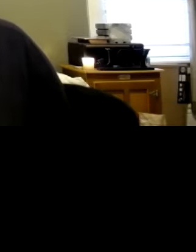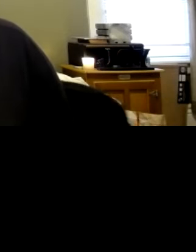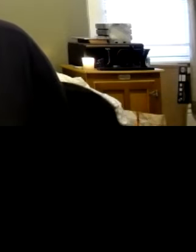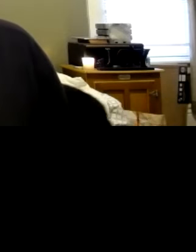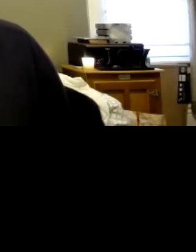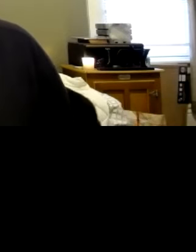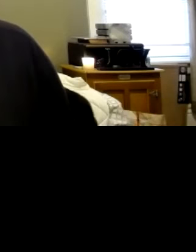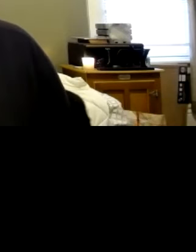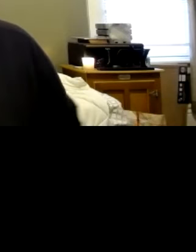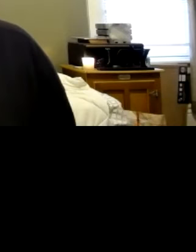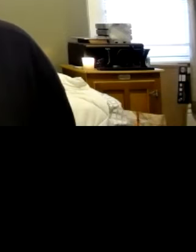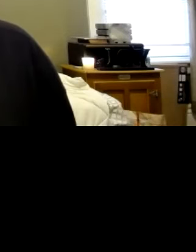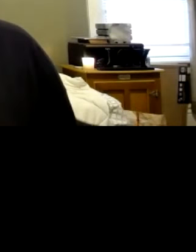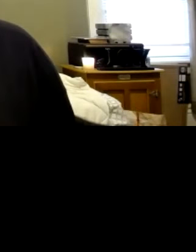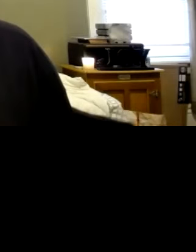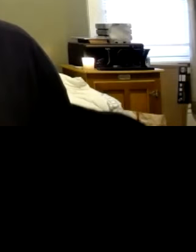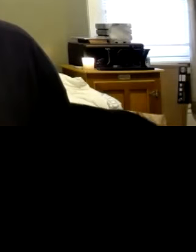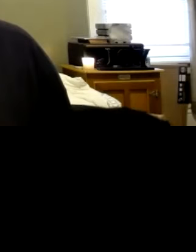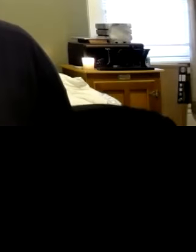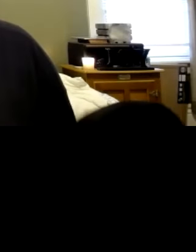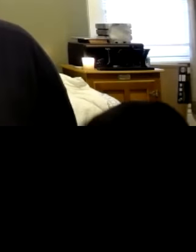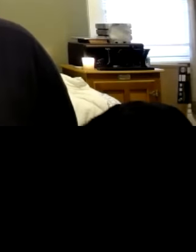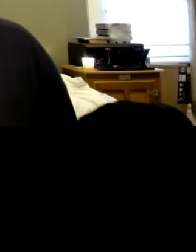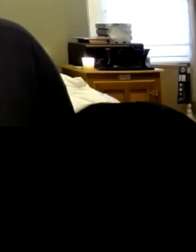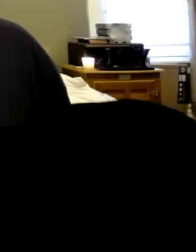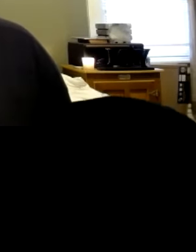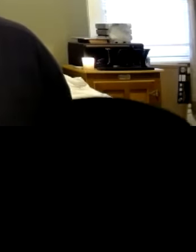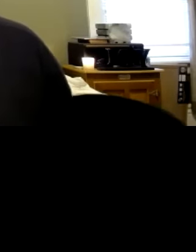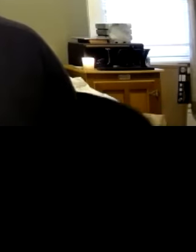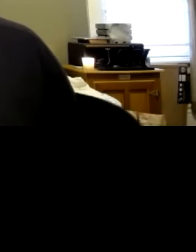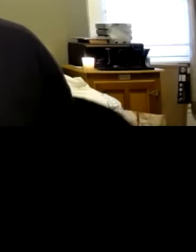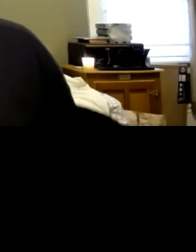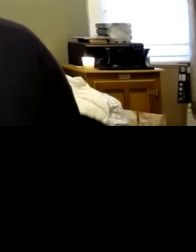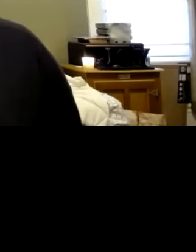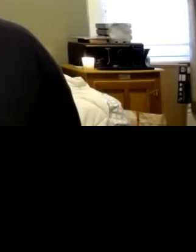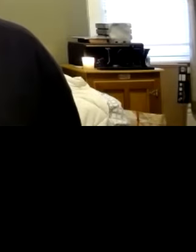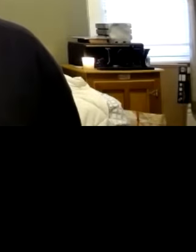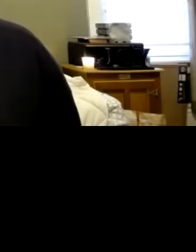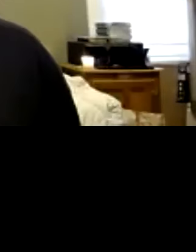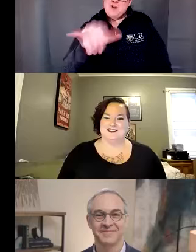strengths and address the challenges within the mental health system. Tony?